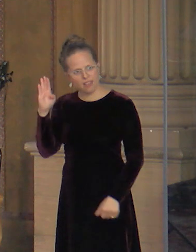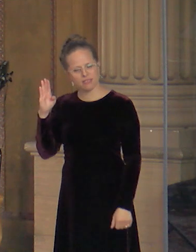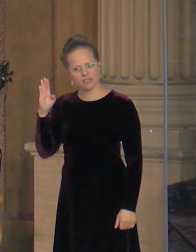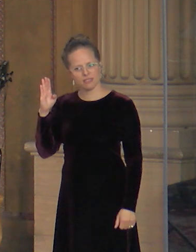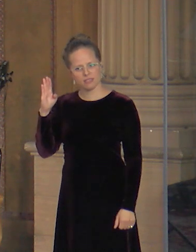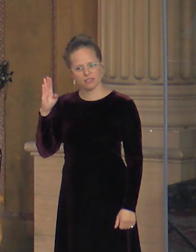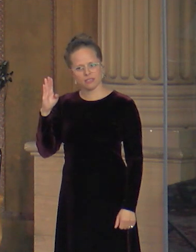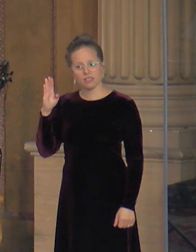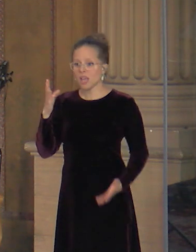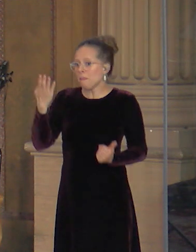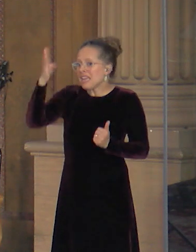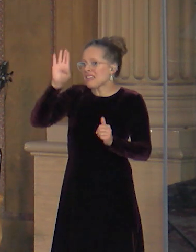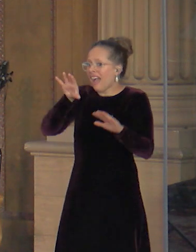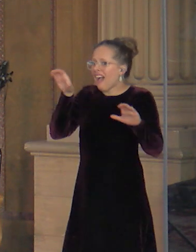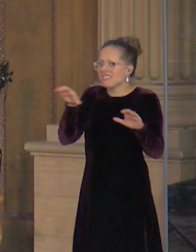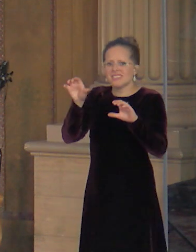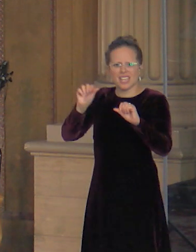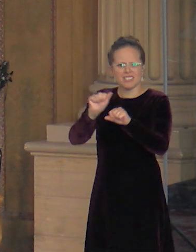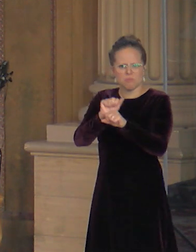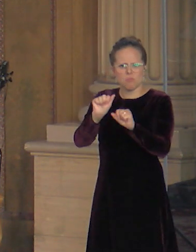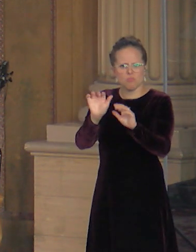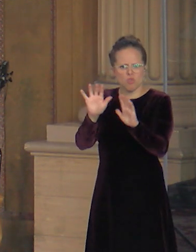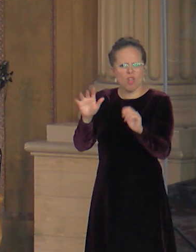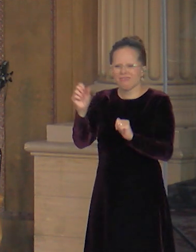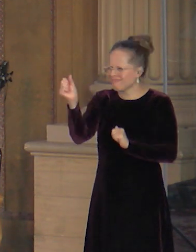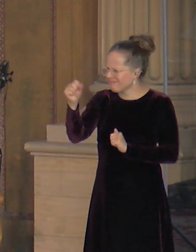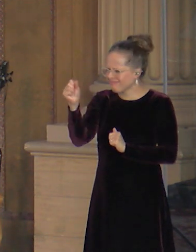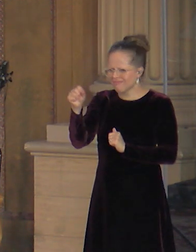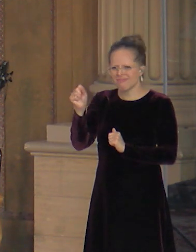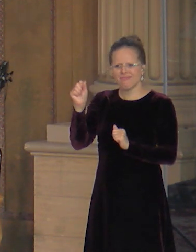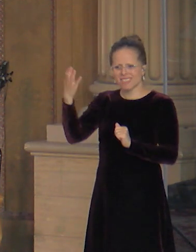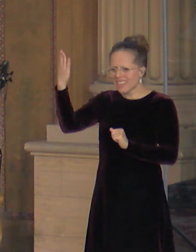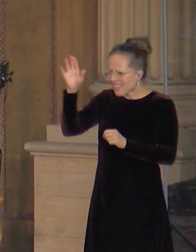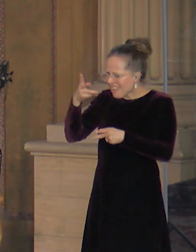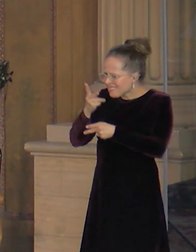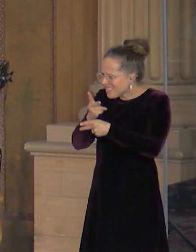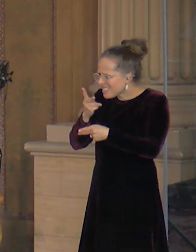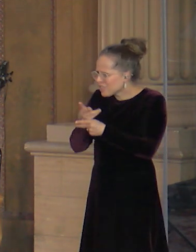God does miraculous things God does take care of his children